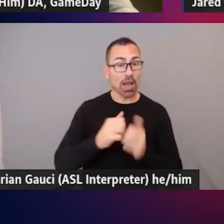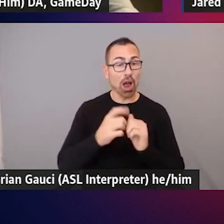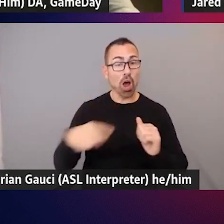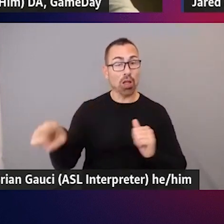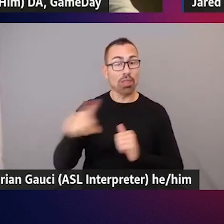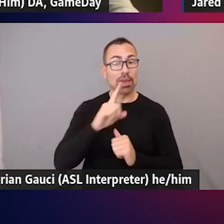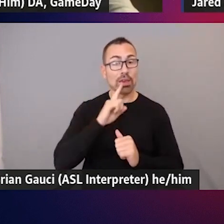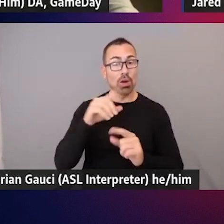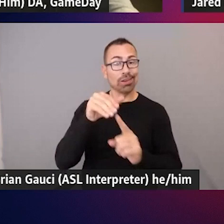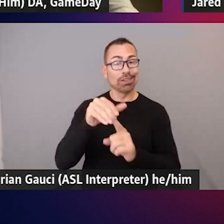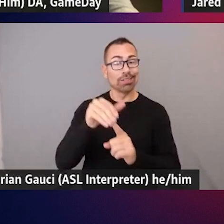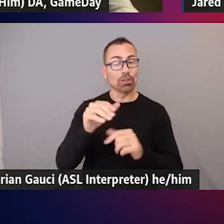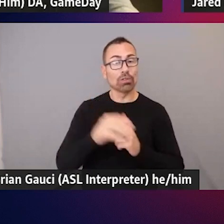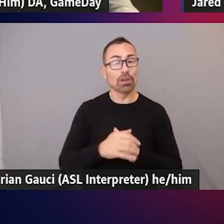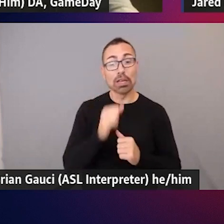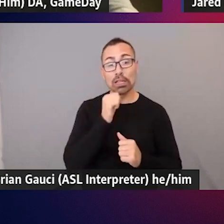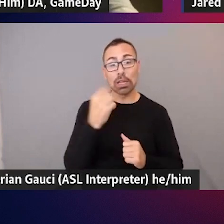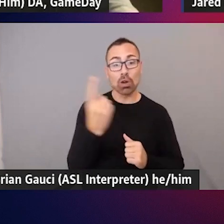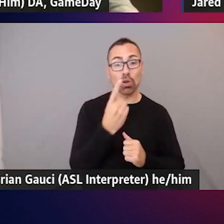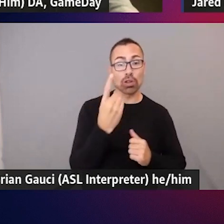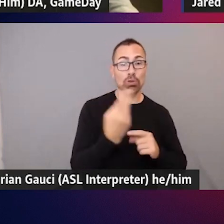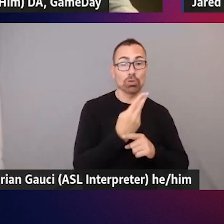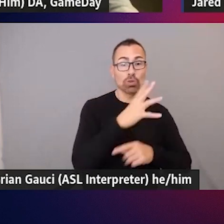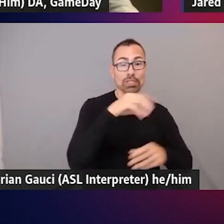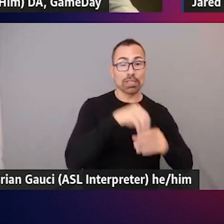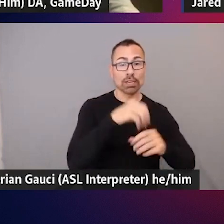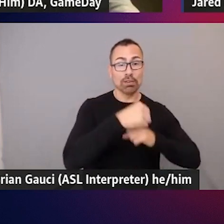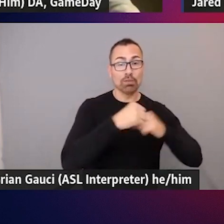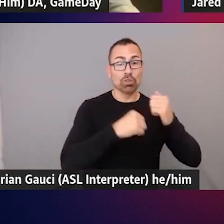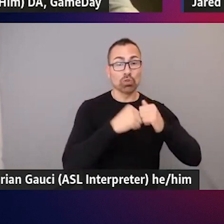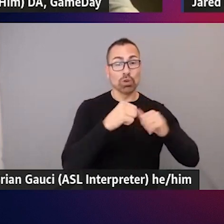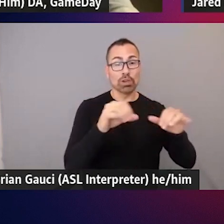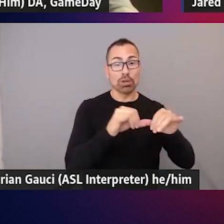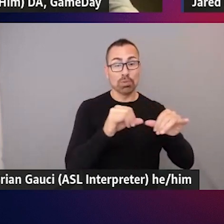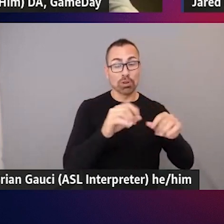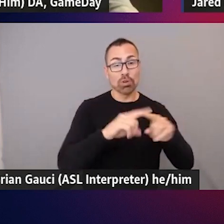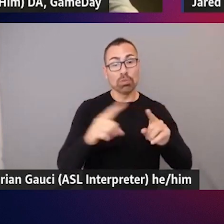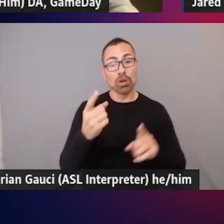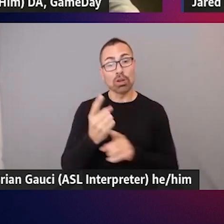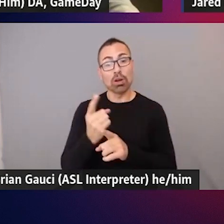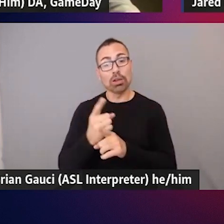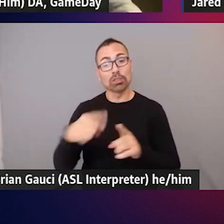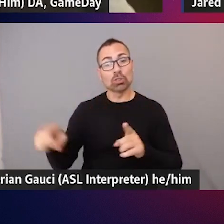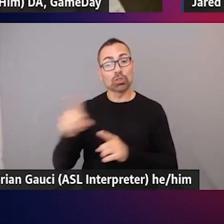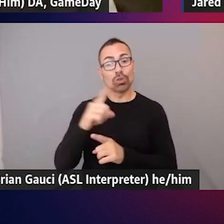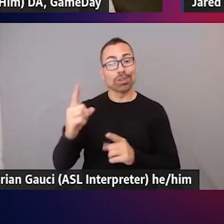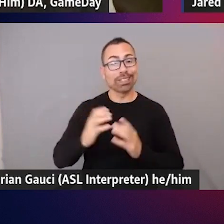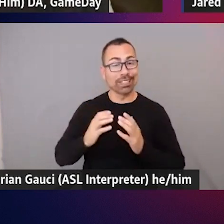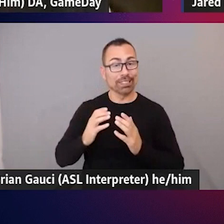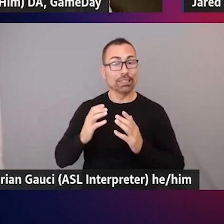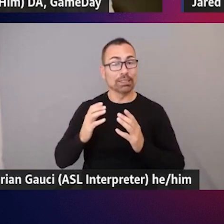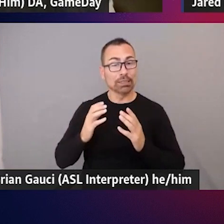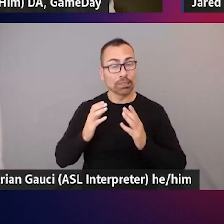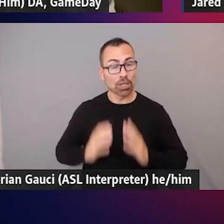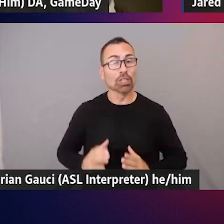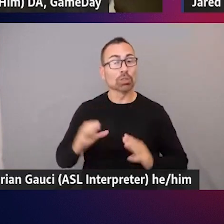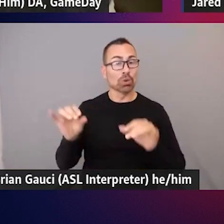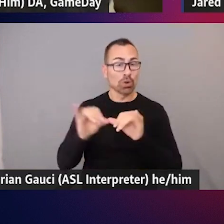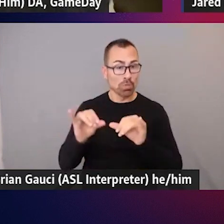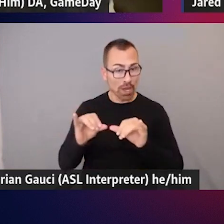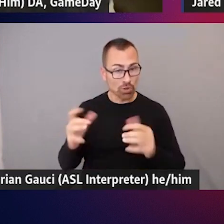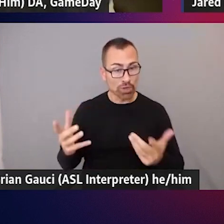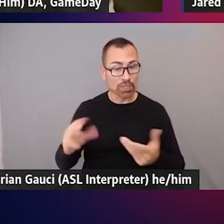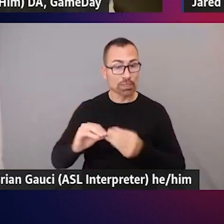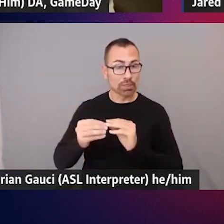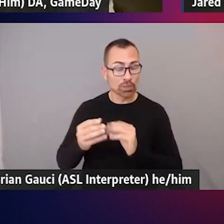are using infrastructure metrics with this feature, but it's also running across custom metrics also. So if the customers have applications that are